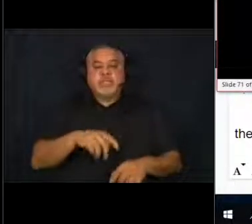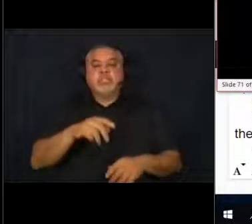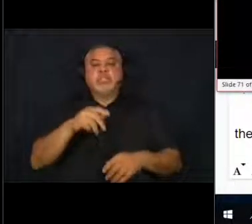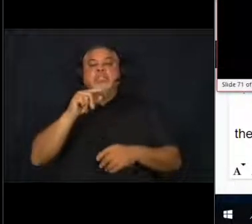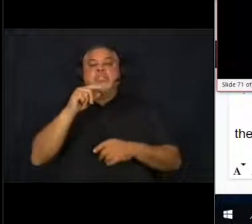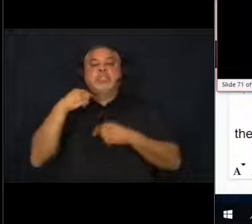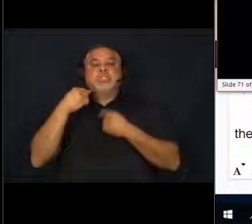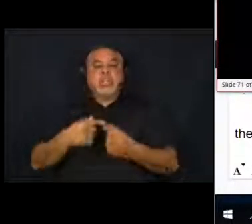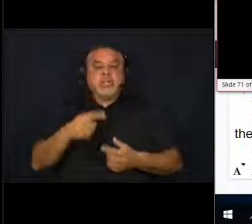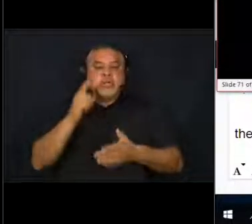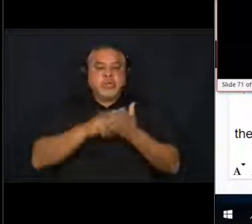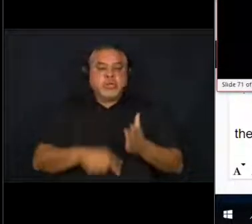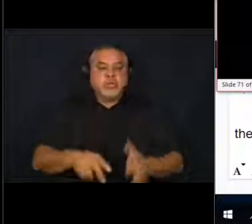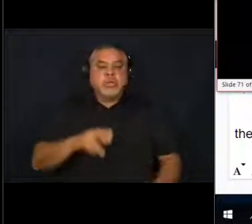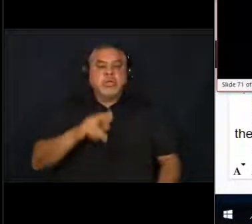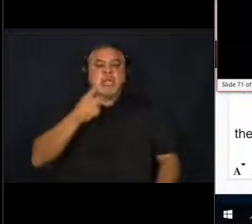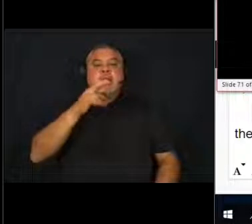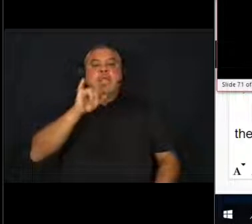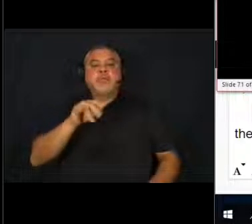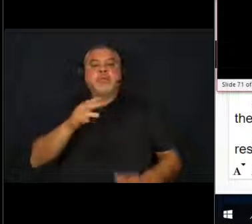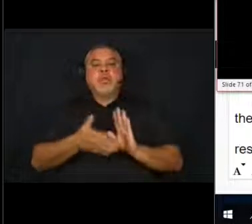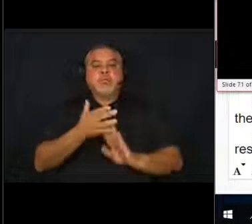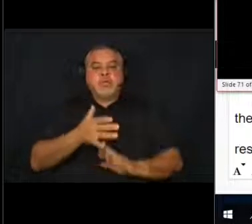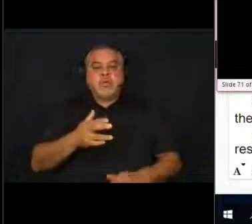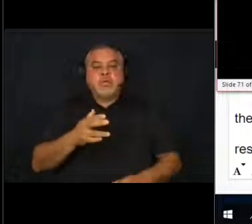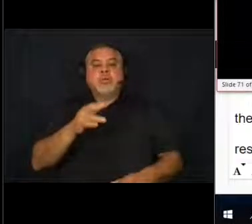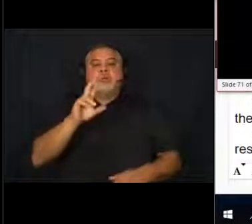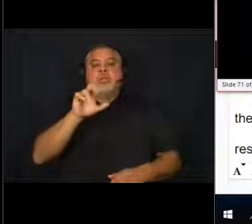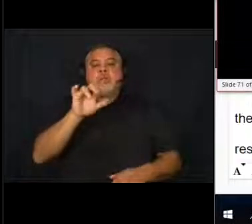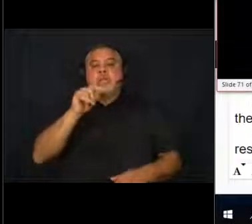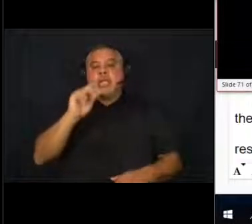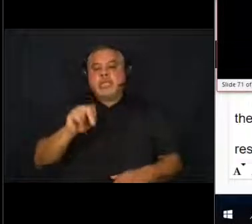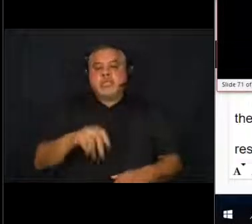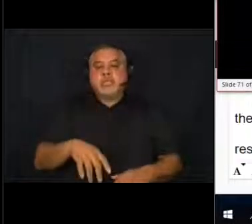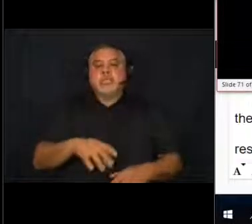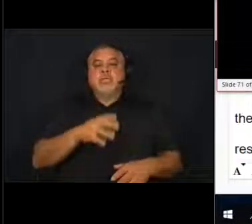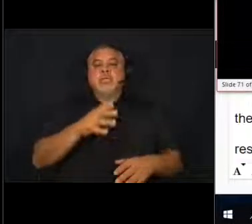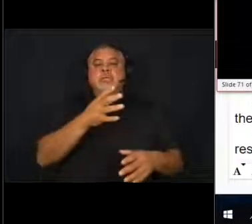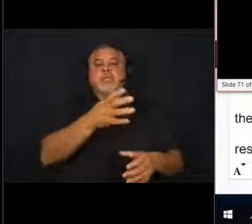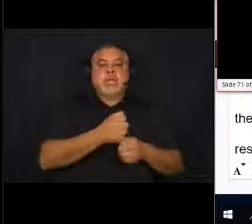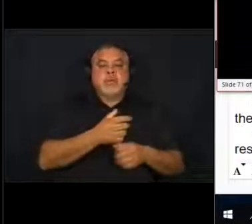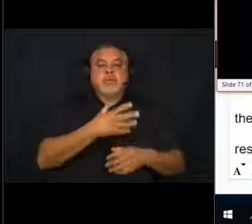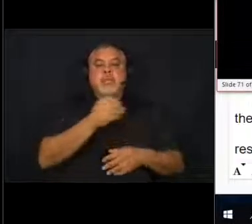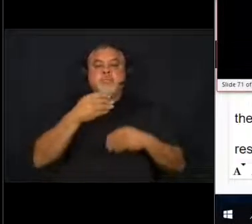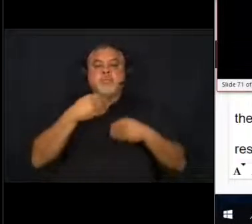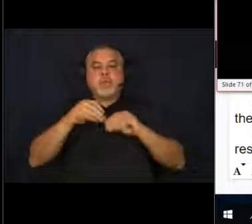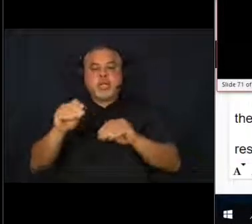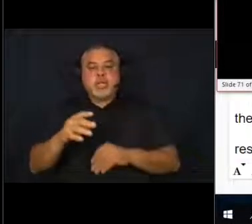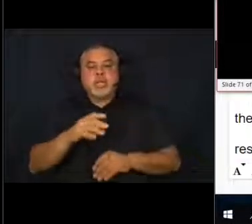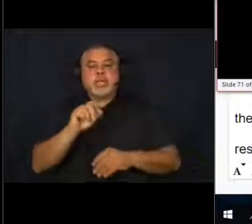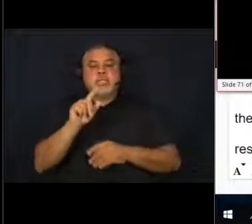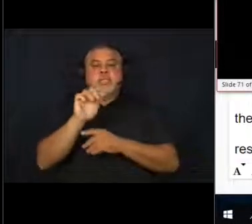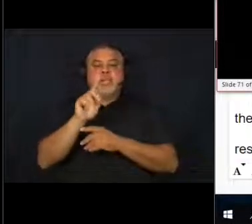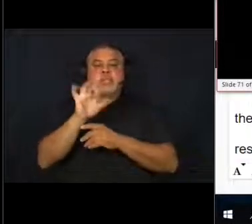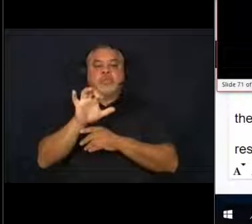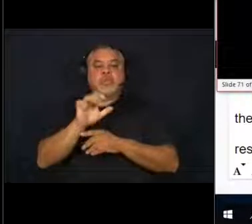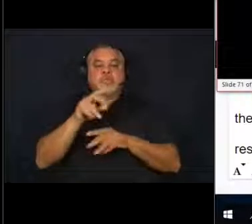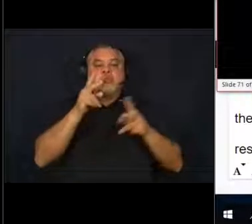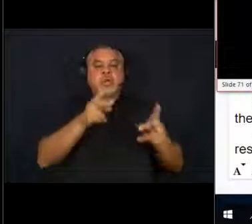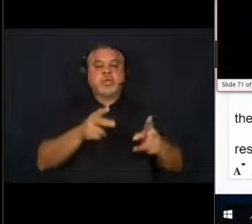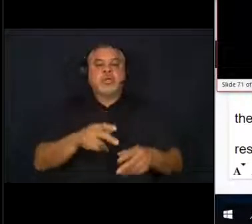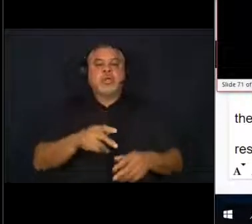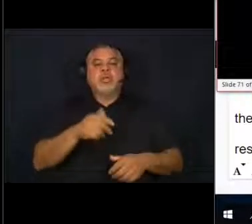hatchery operation, relocation, capture and marketing, and telemetric monitoring. Under certain